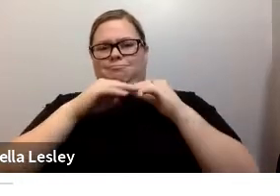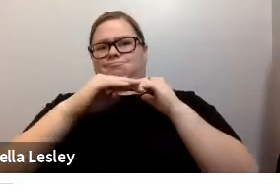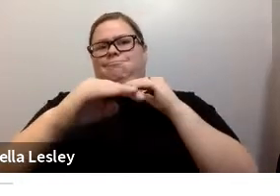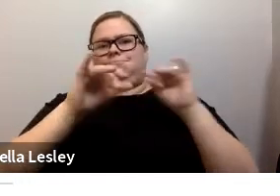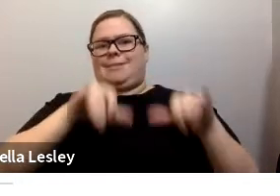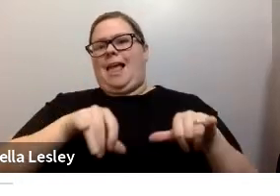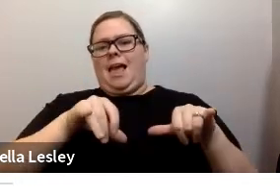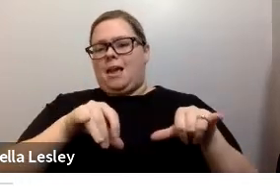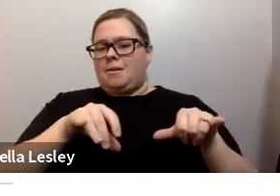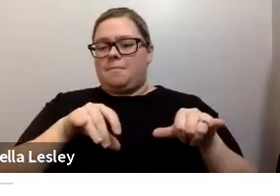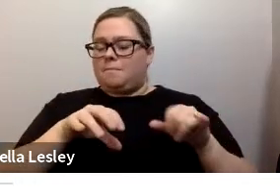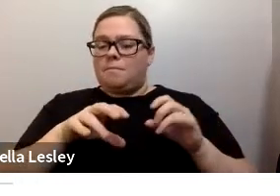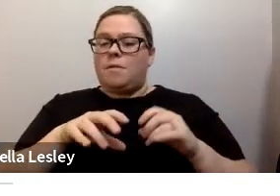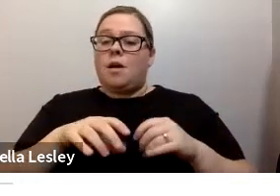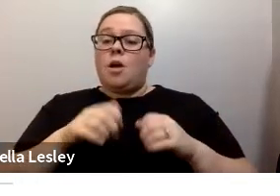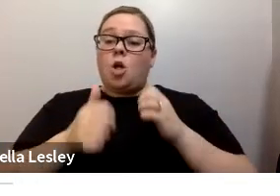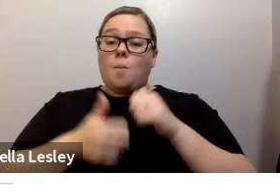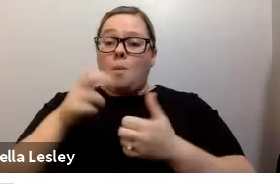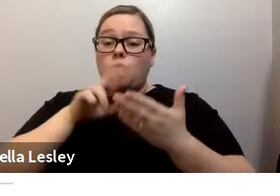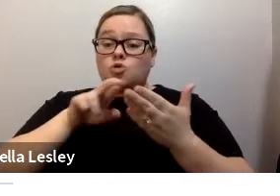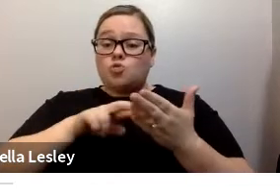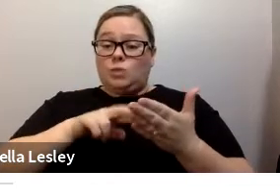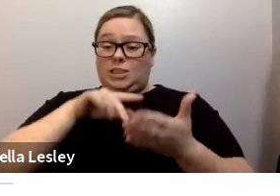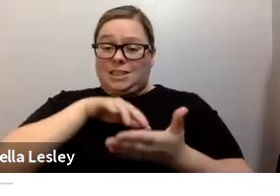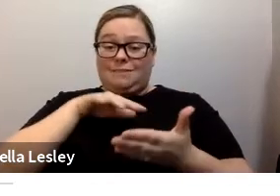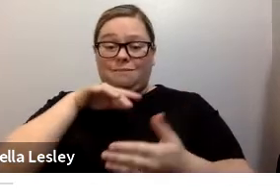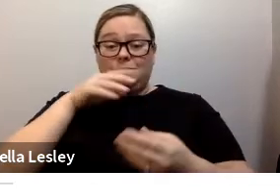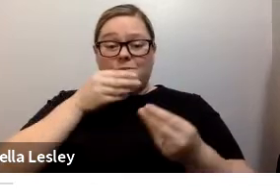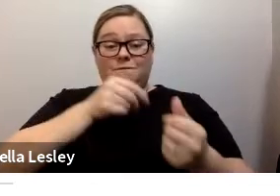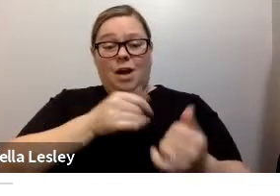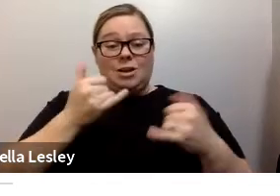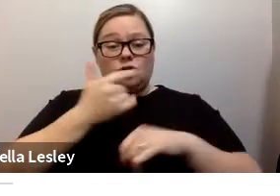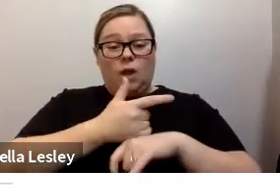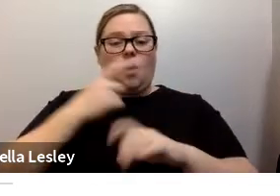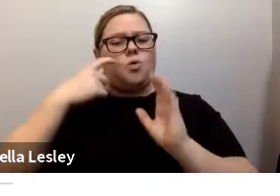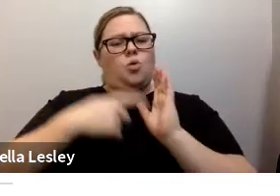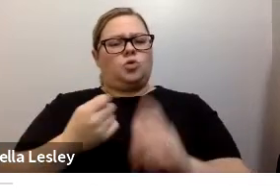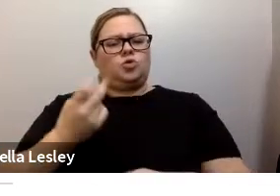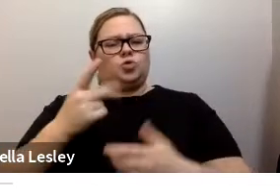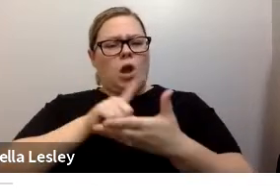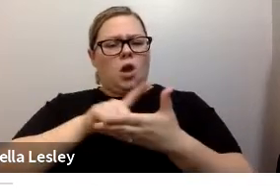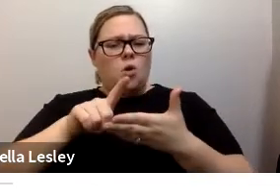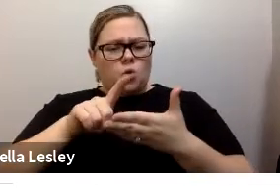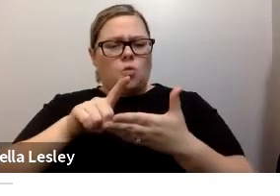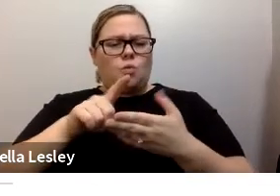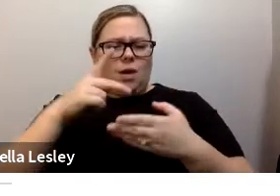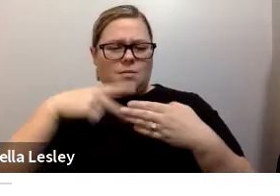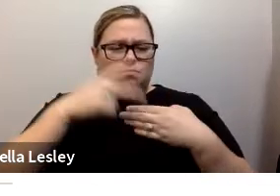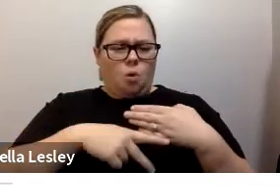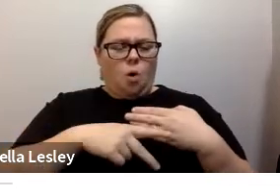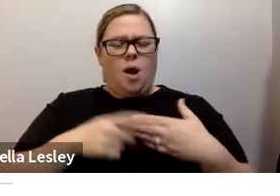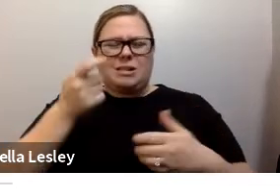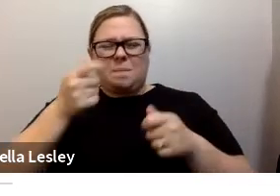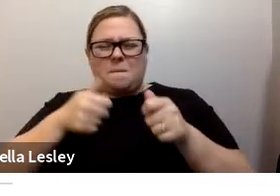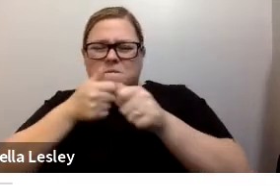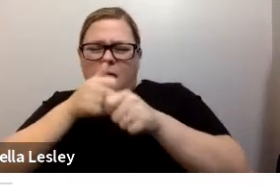unfortunately, which is what we see in most of the research studies funded today. It's a 12-week program. There's a little bit of a follow-up period, and that's the end of it.